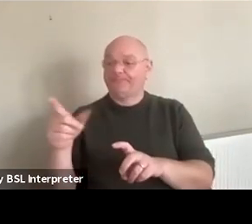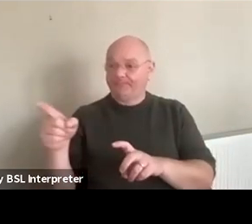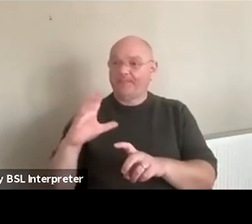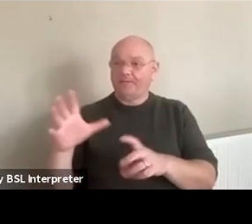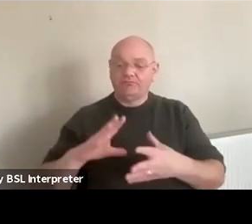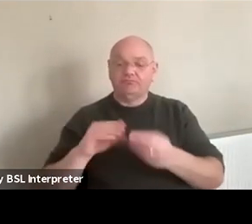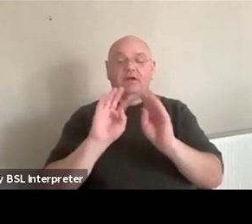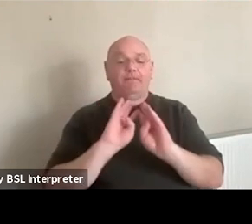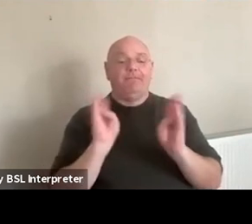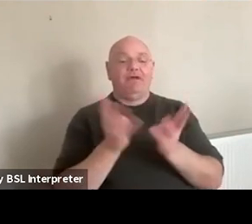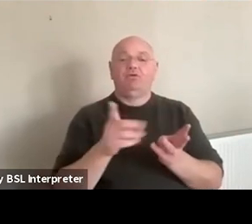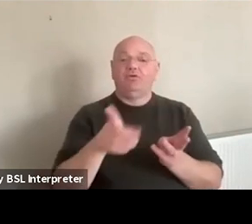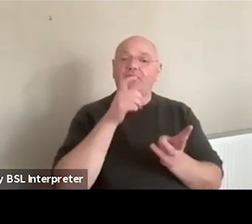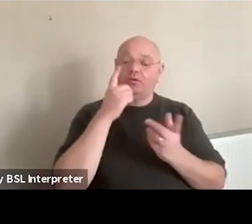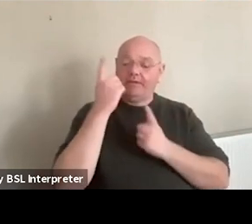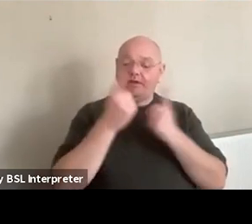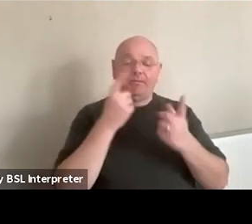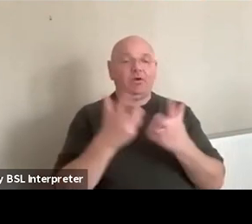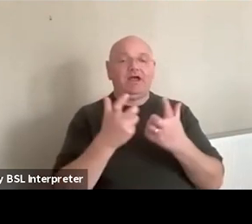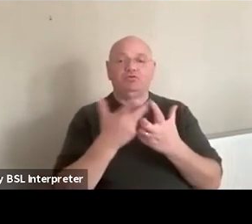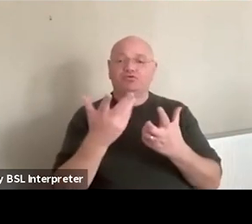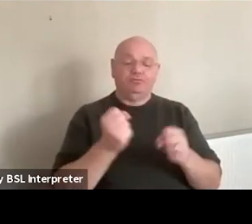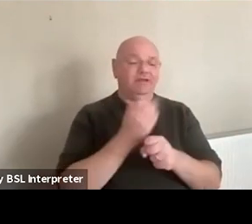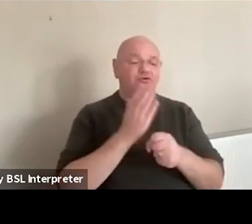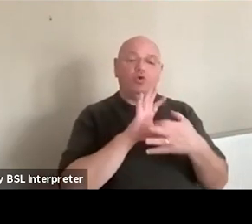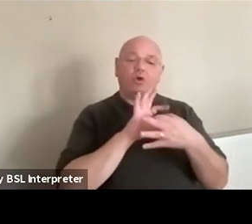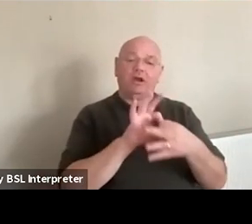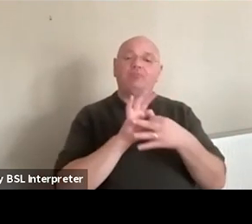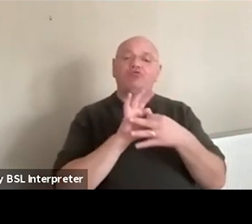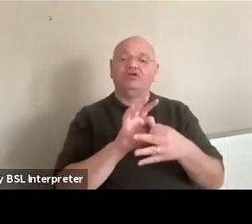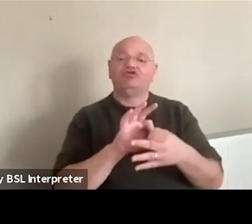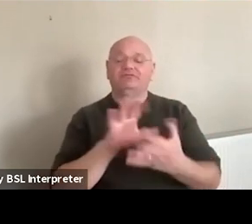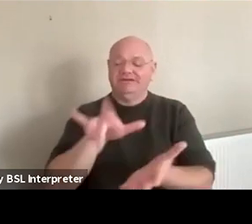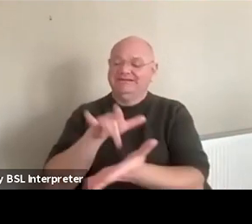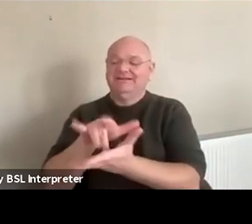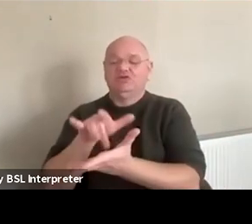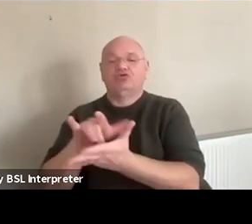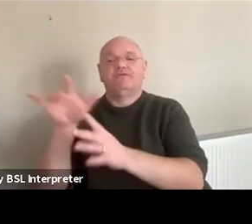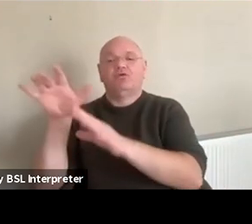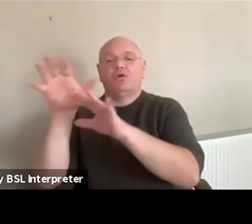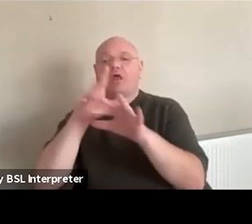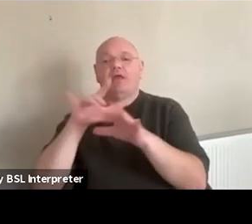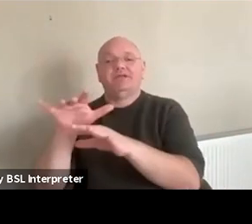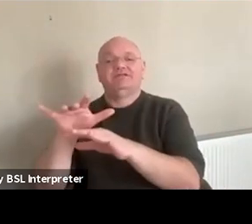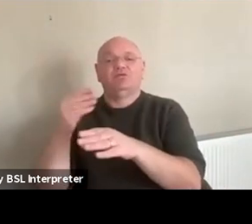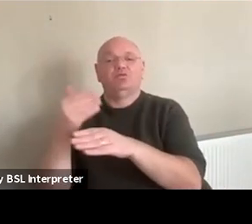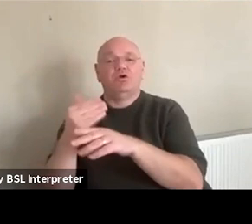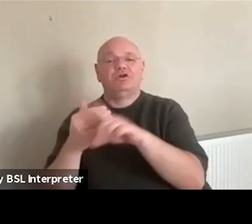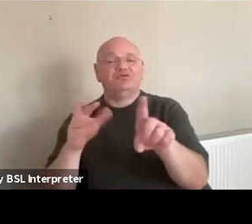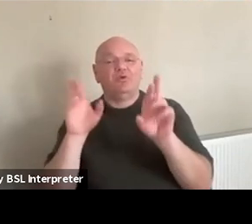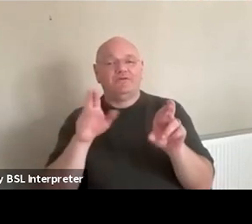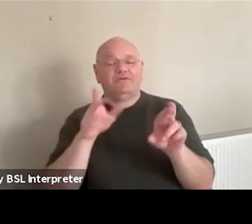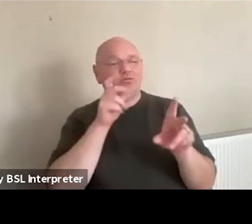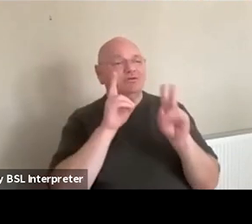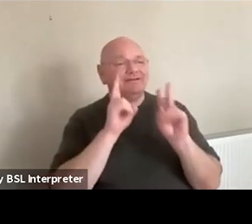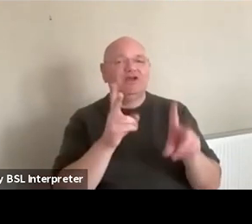discussing how to put collaboration at the heart of climate work. So we hope to see you back on that seminar,